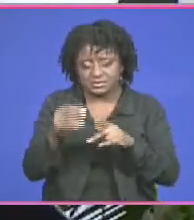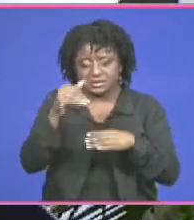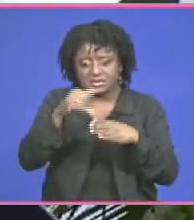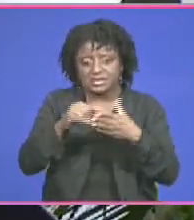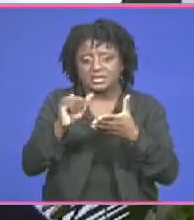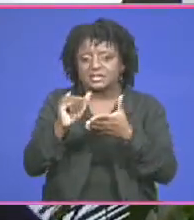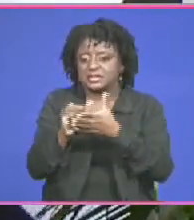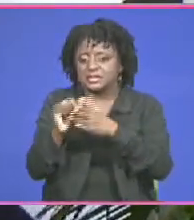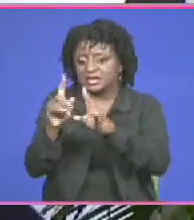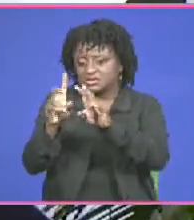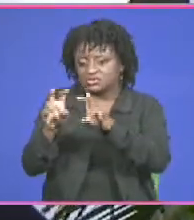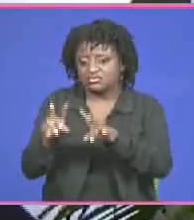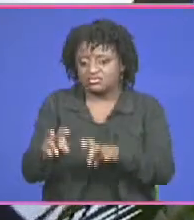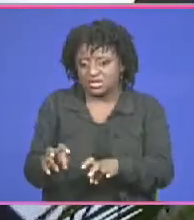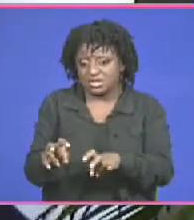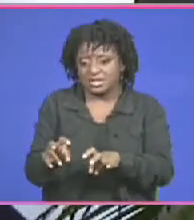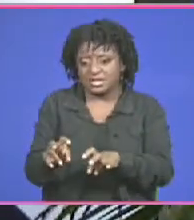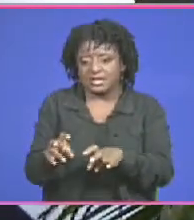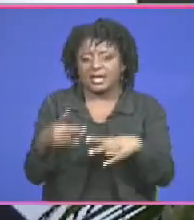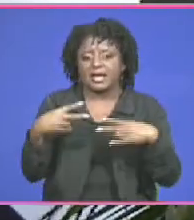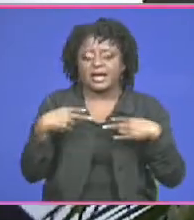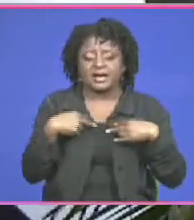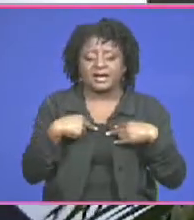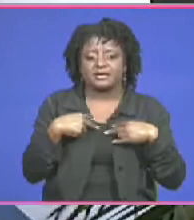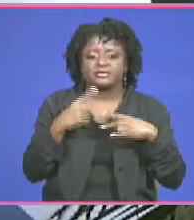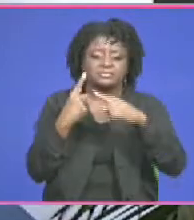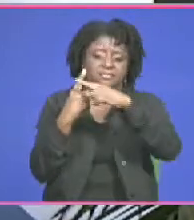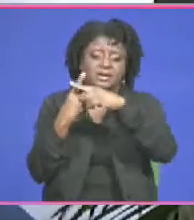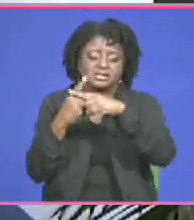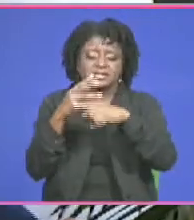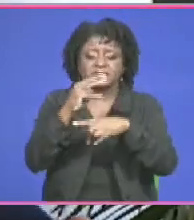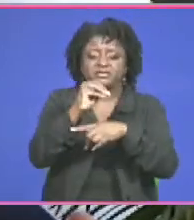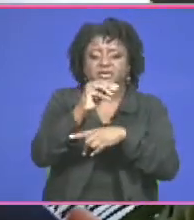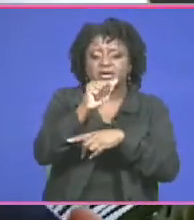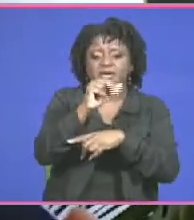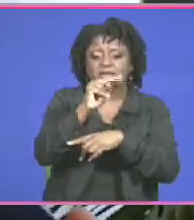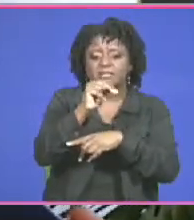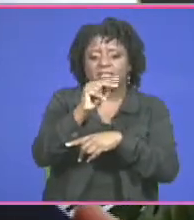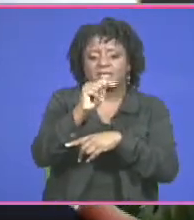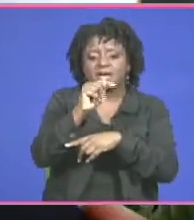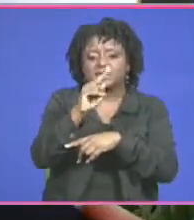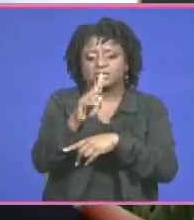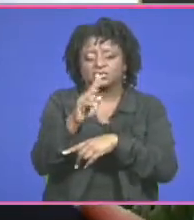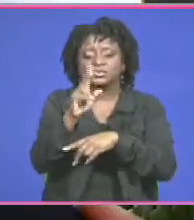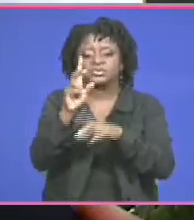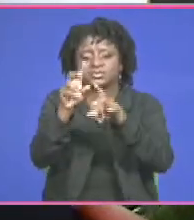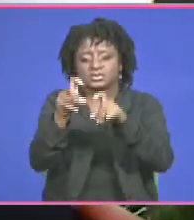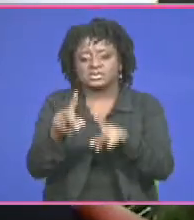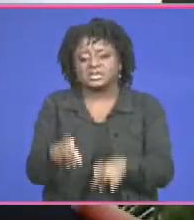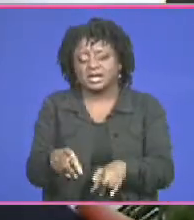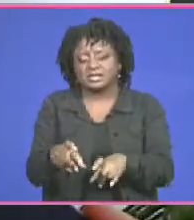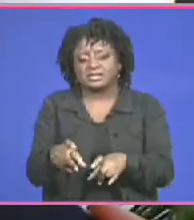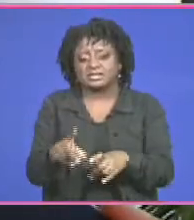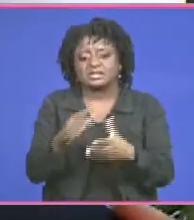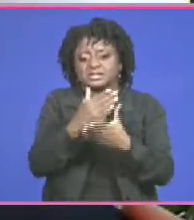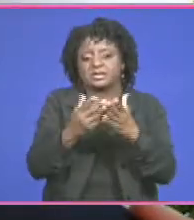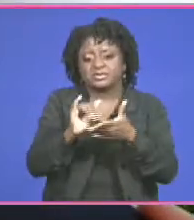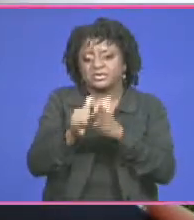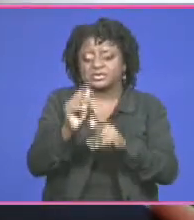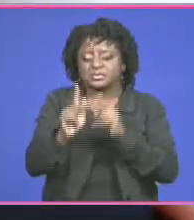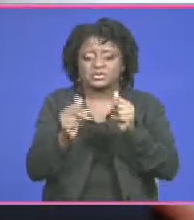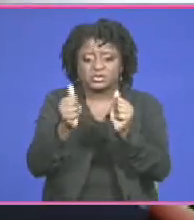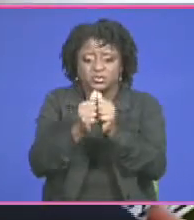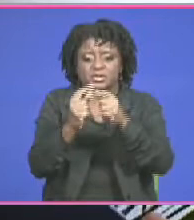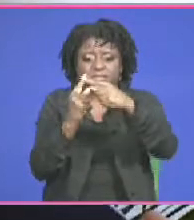that screening have positive Mantu tests, and some of those persons with positive Mantu